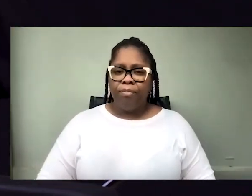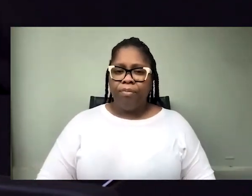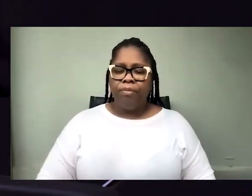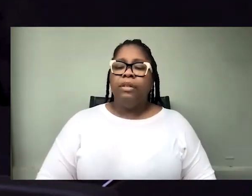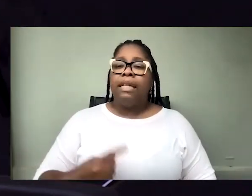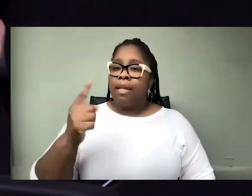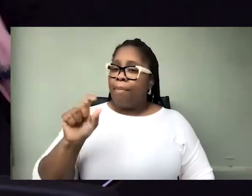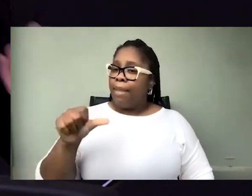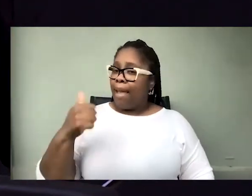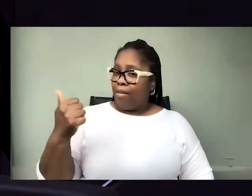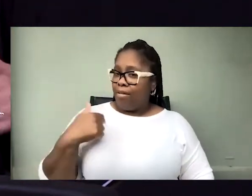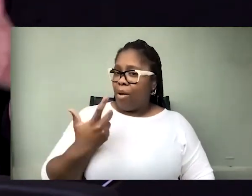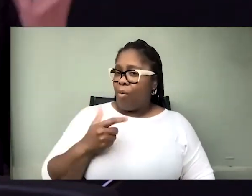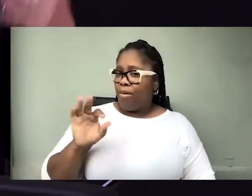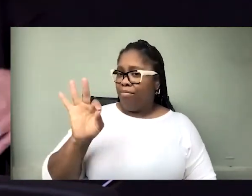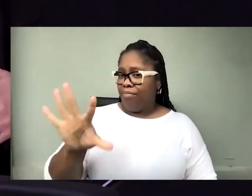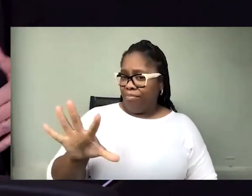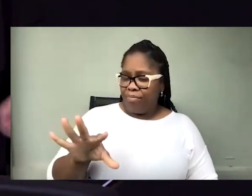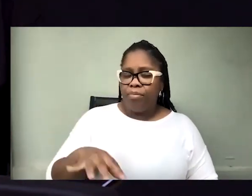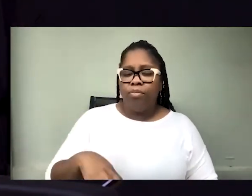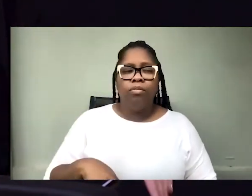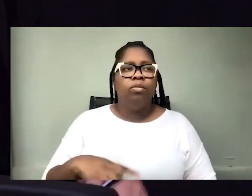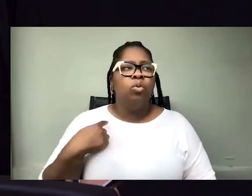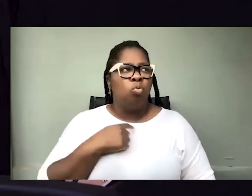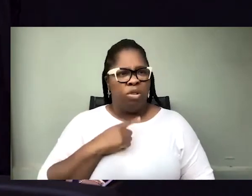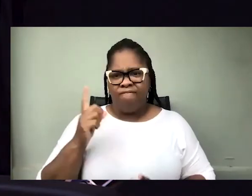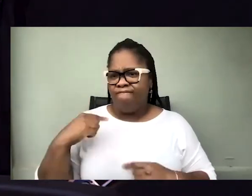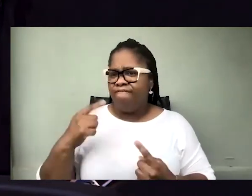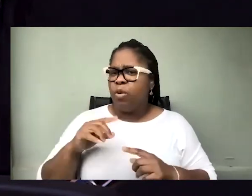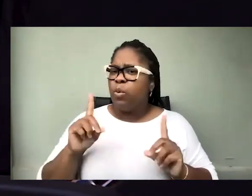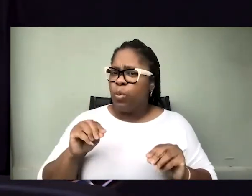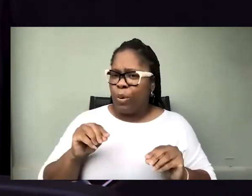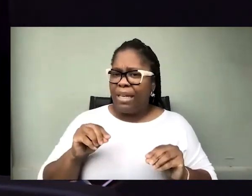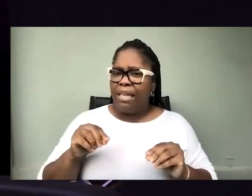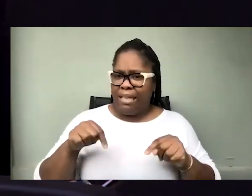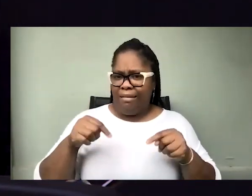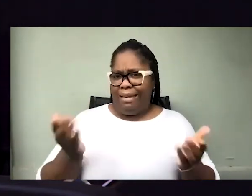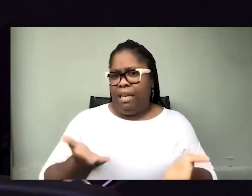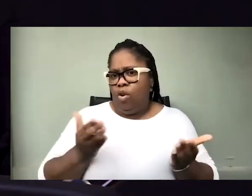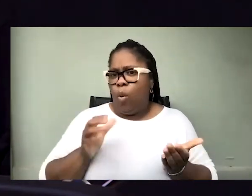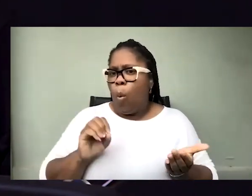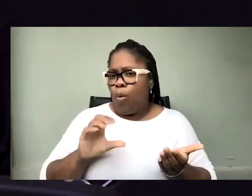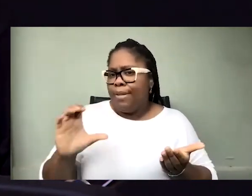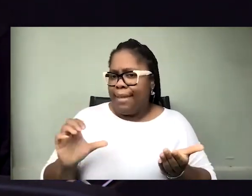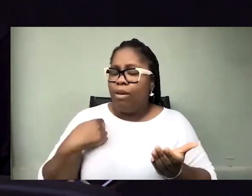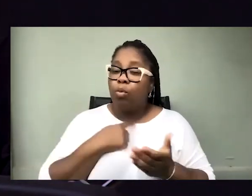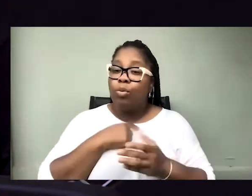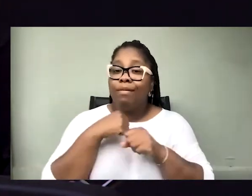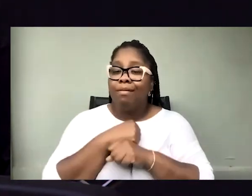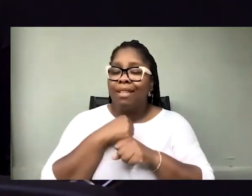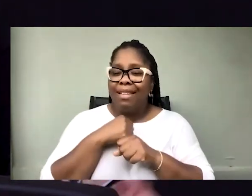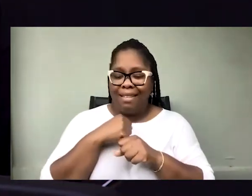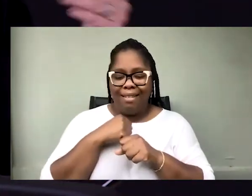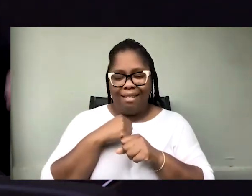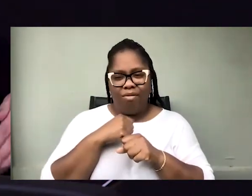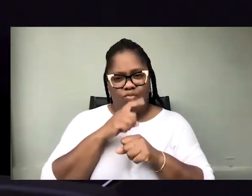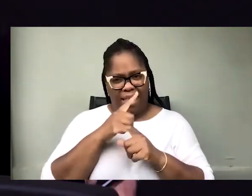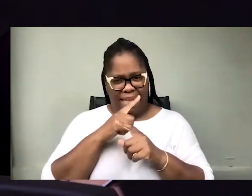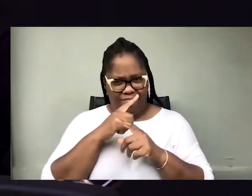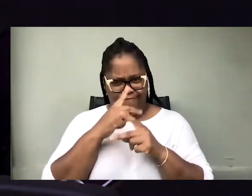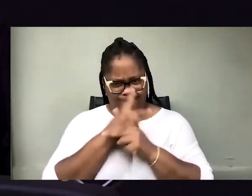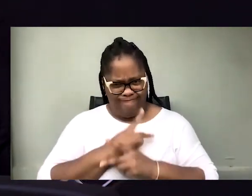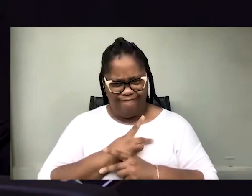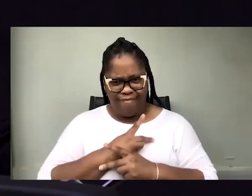I also want to say is that, what we've been doing here in Orange County is we've tackled the data project. Through the Orange